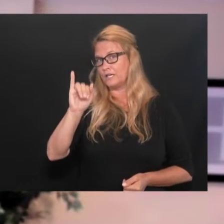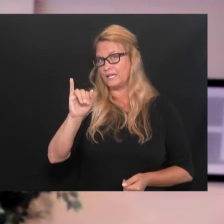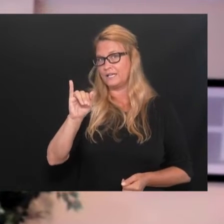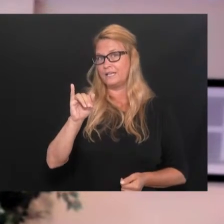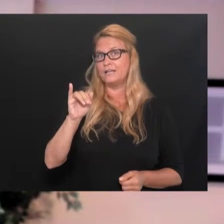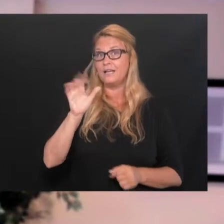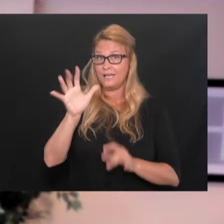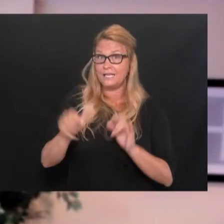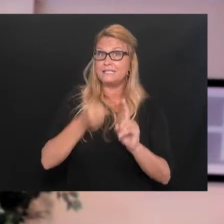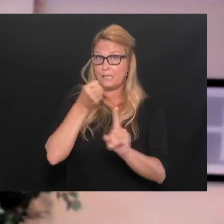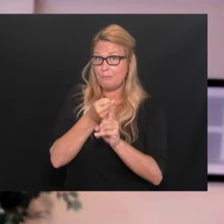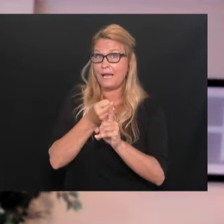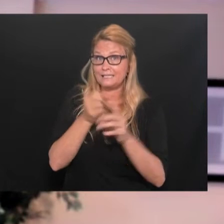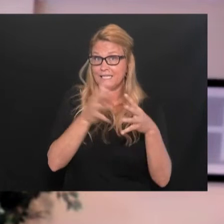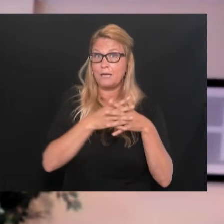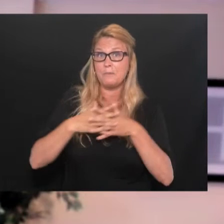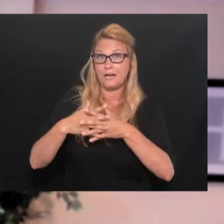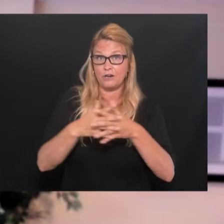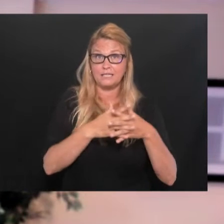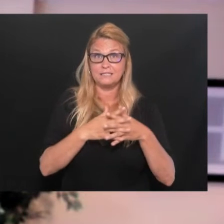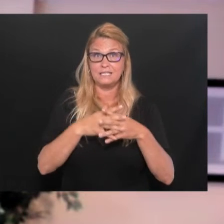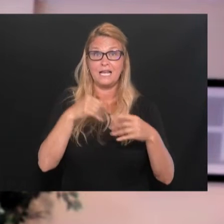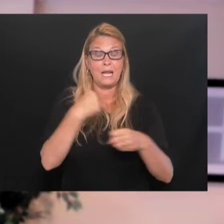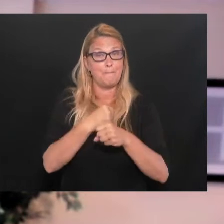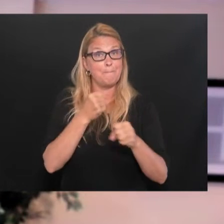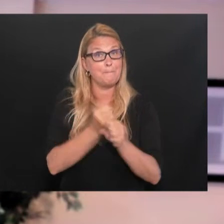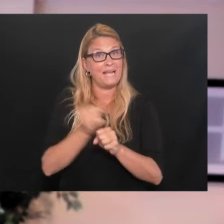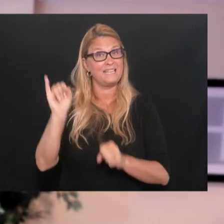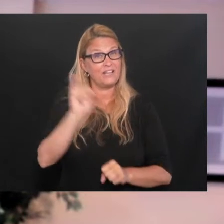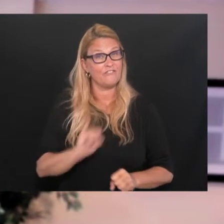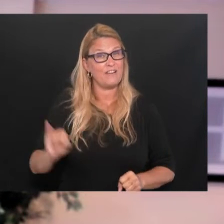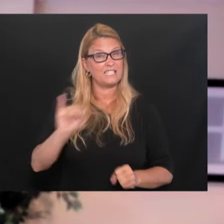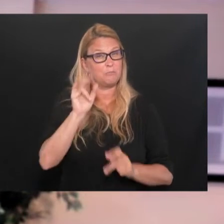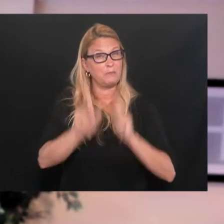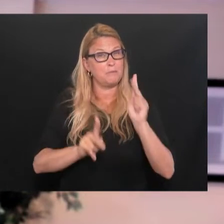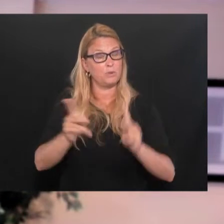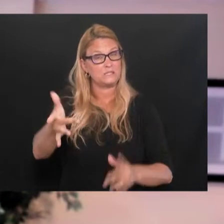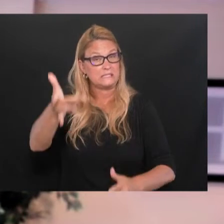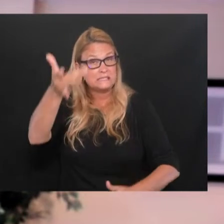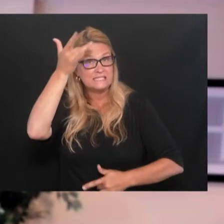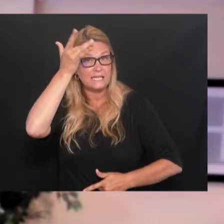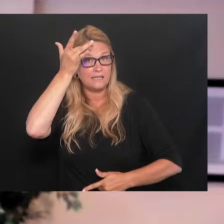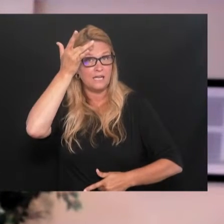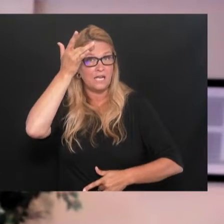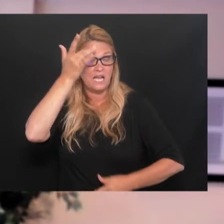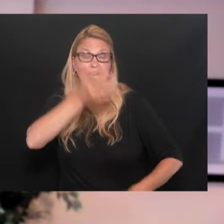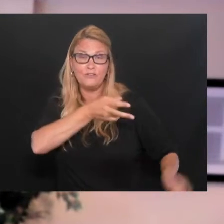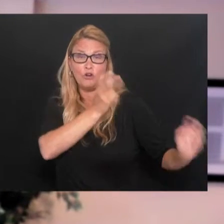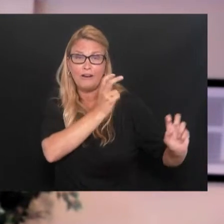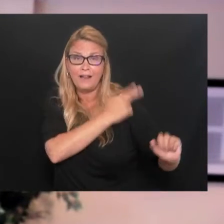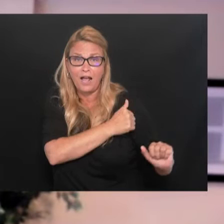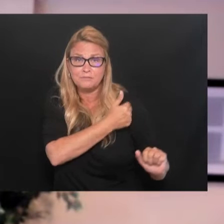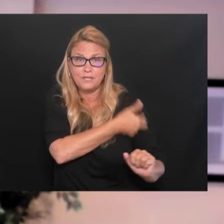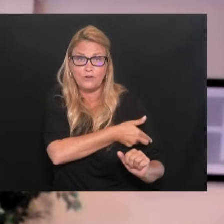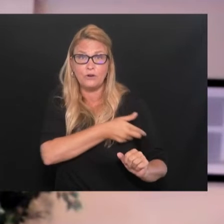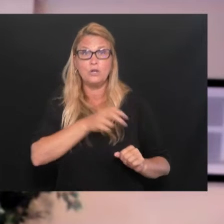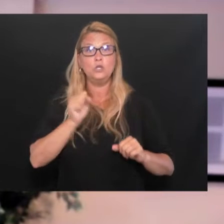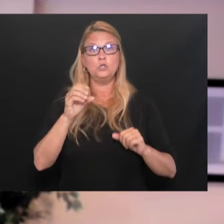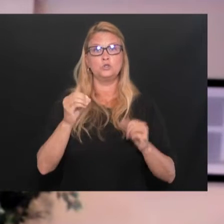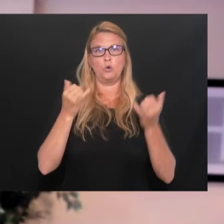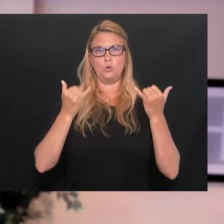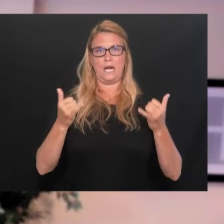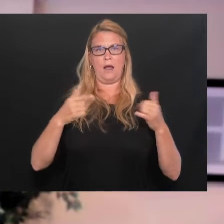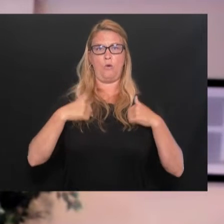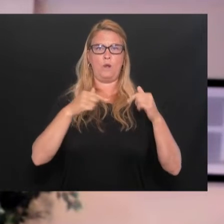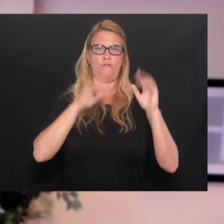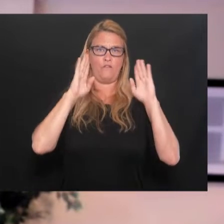Americans, and it's making those people infected sick, putting them in the hospital. And so as we start to